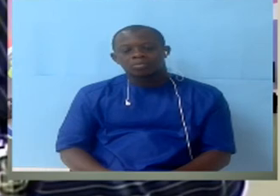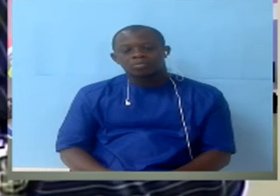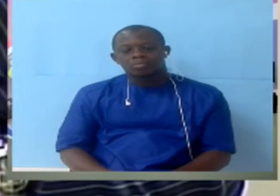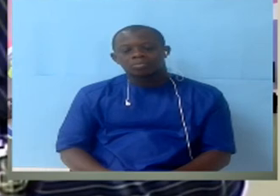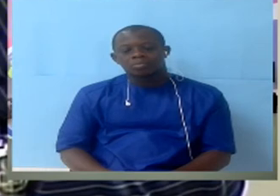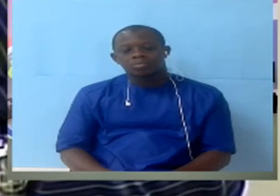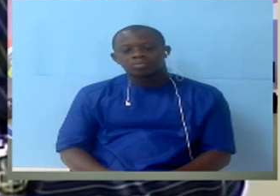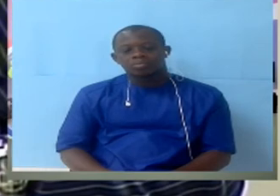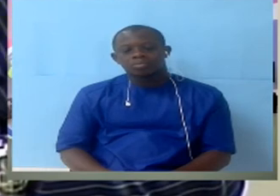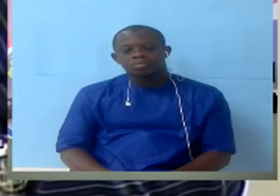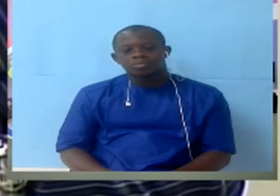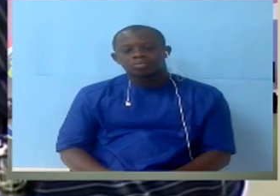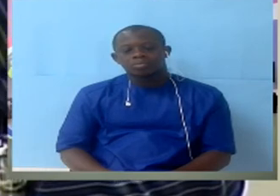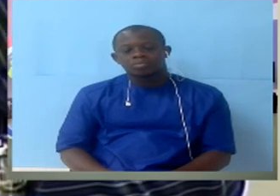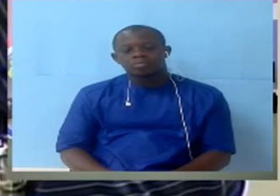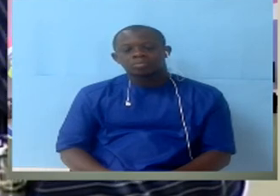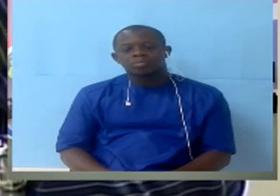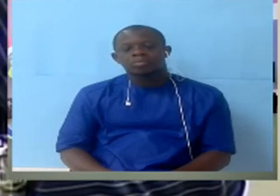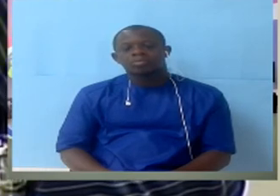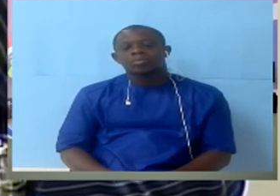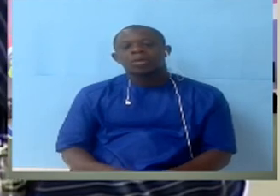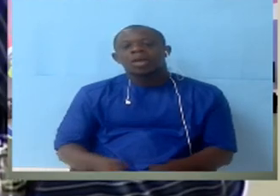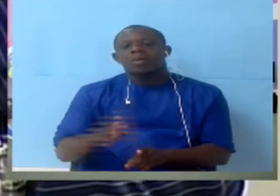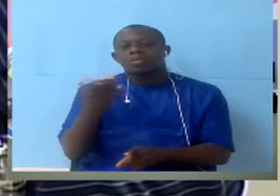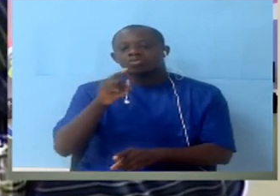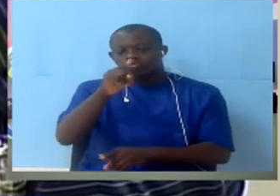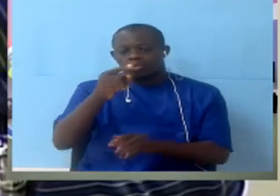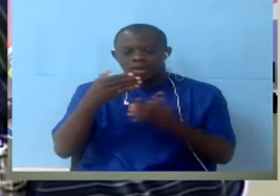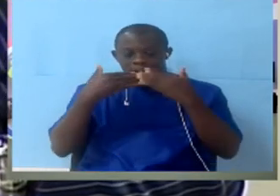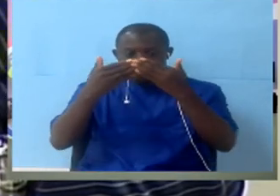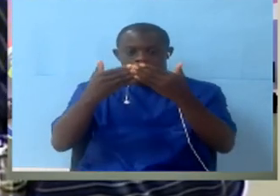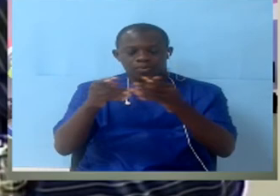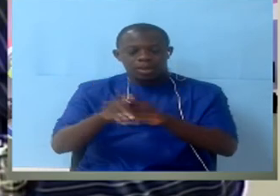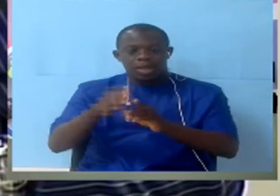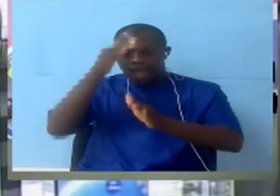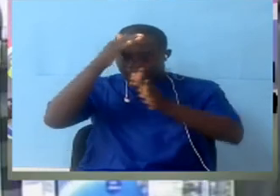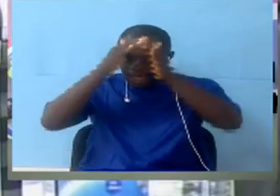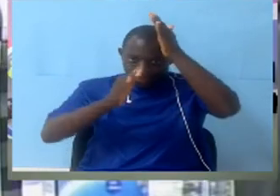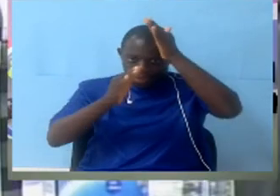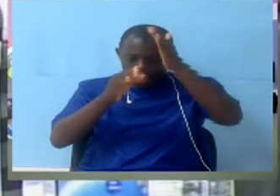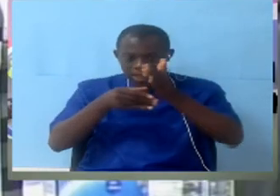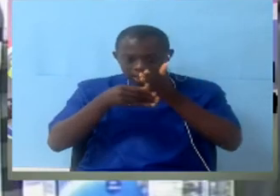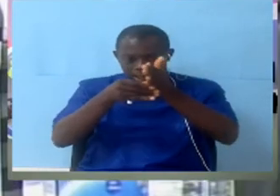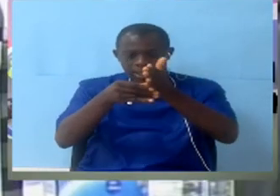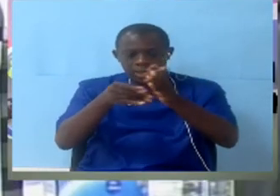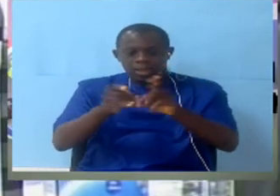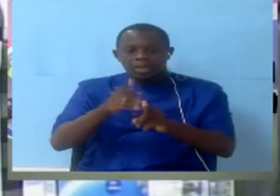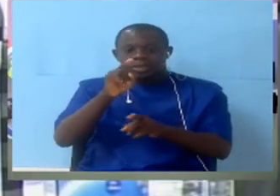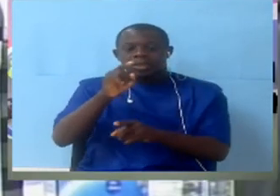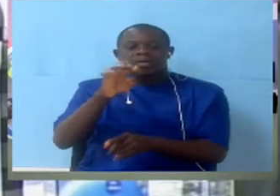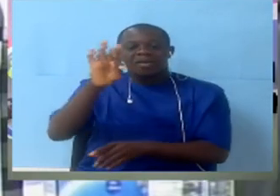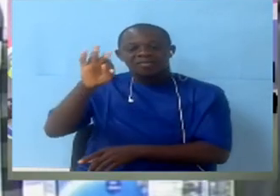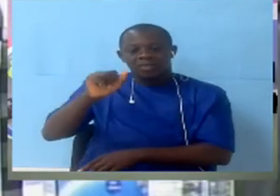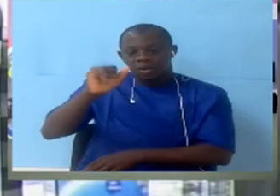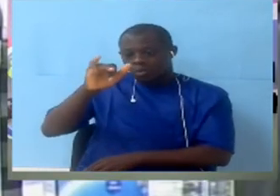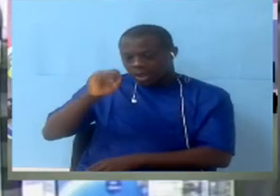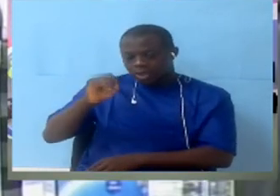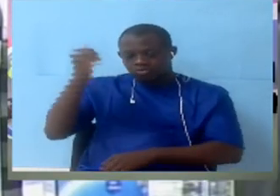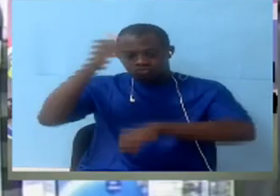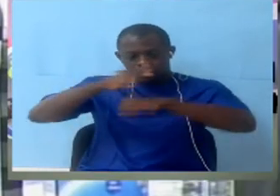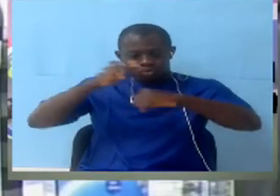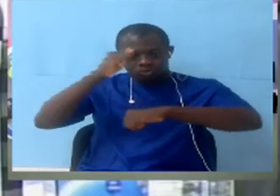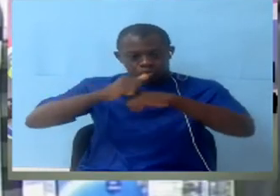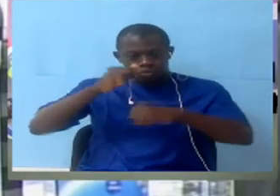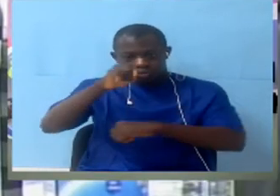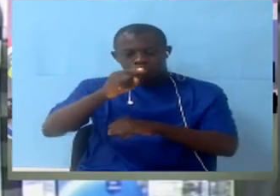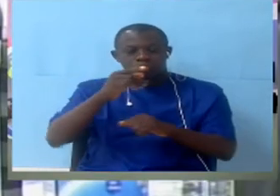authorities that you were tortured by this fight? Mo ina na sojaro la nyaron kol kalamu dan nyinna la ko yeli bala no